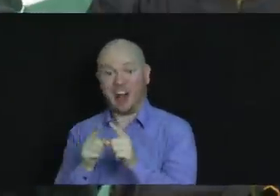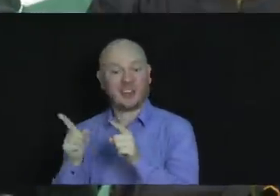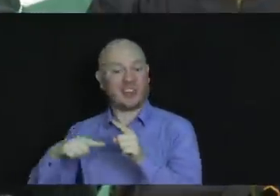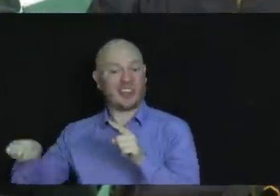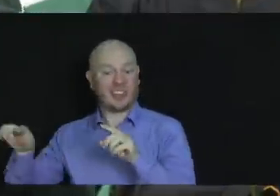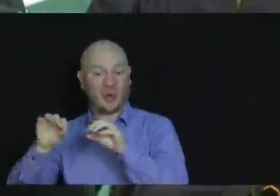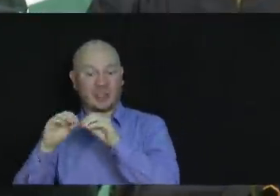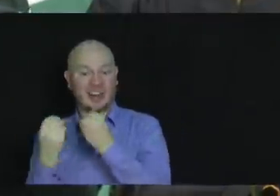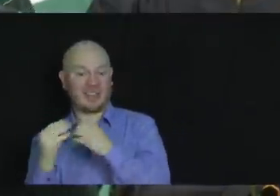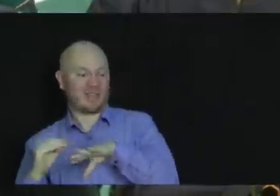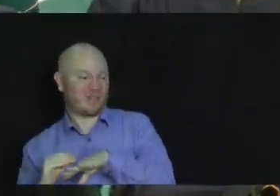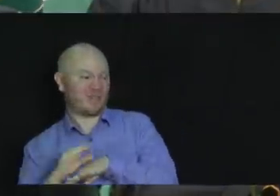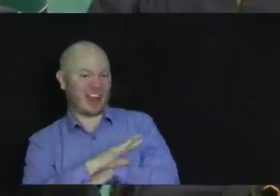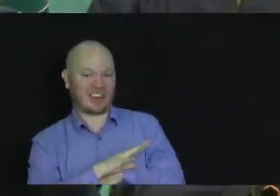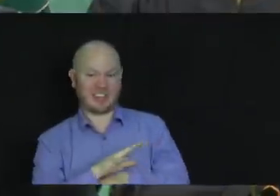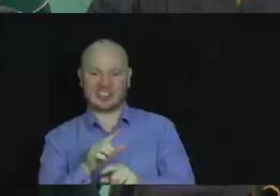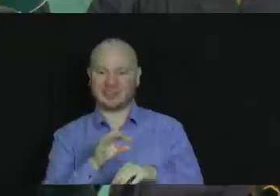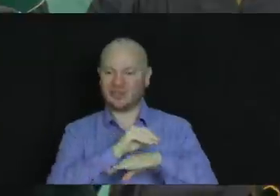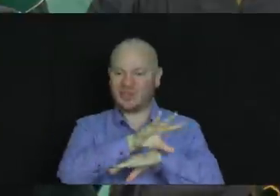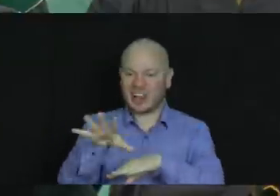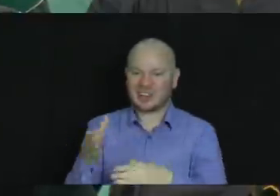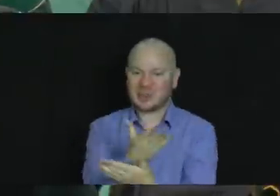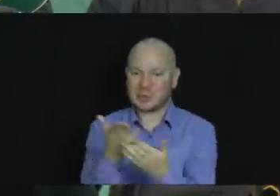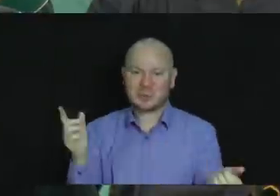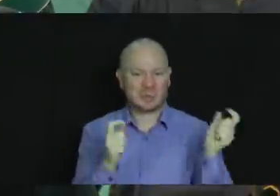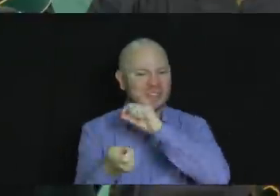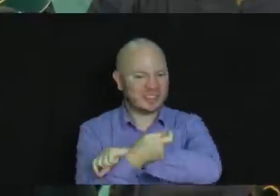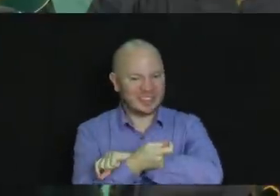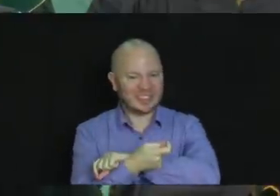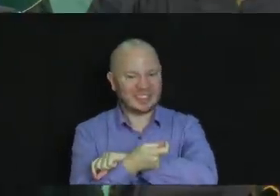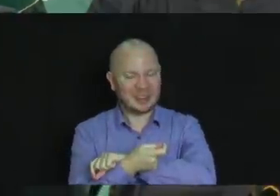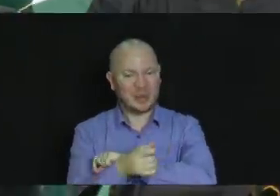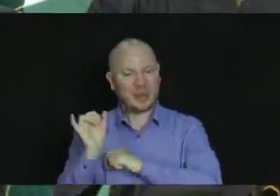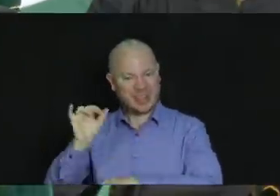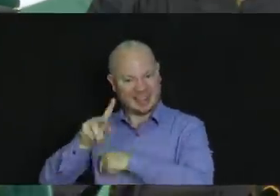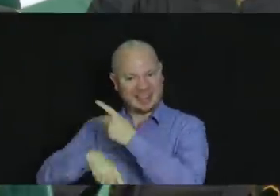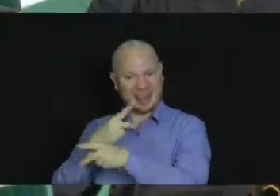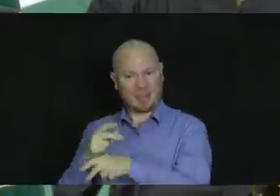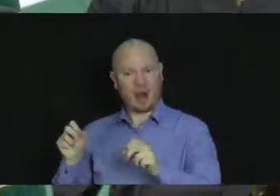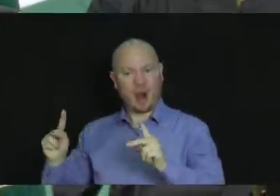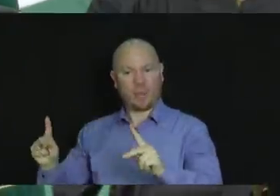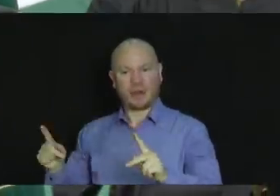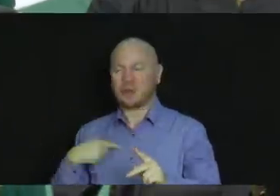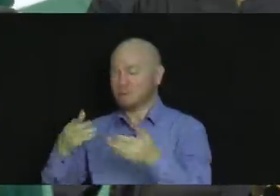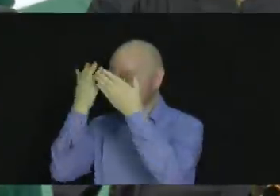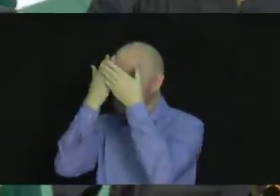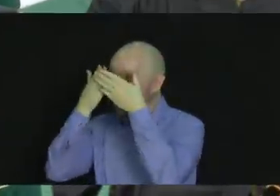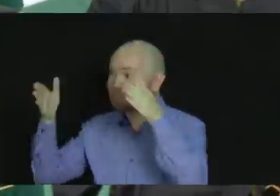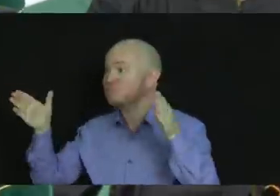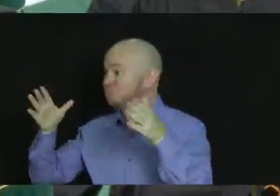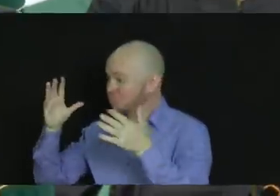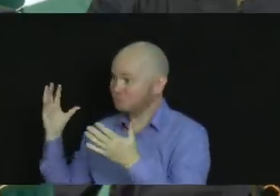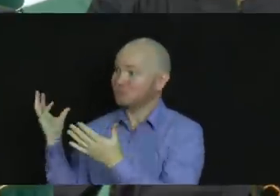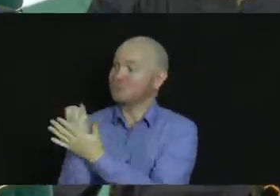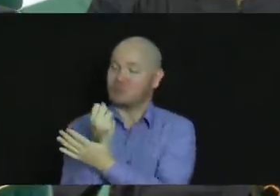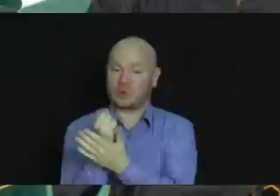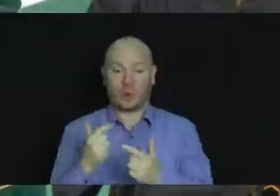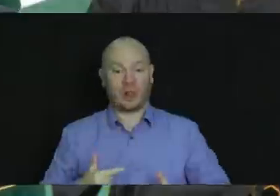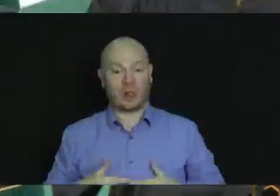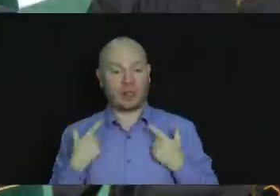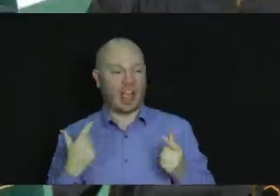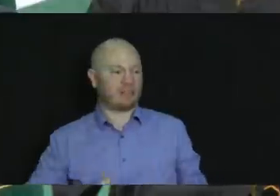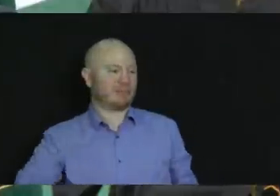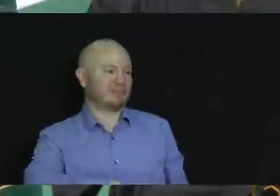encourage you to remain open to such opportunities. And when life taps you on the shoulder and offers you the chance to serve